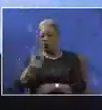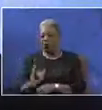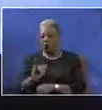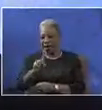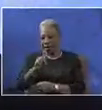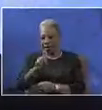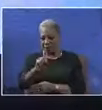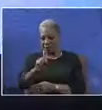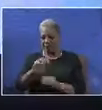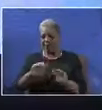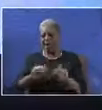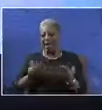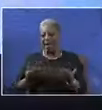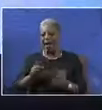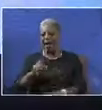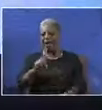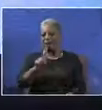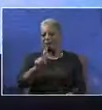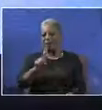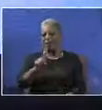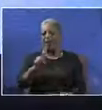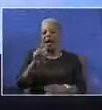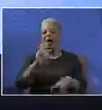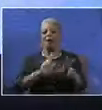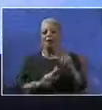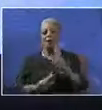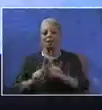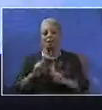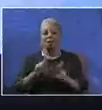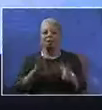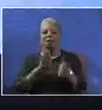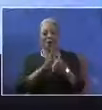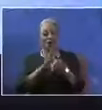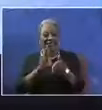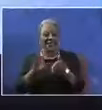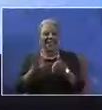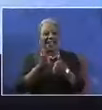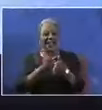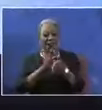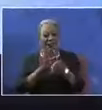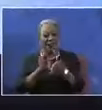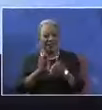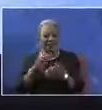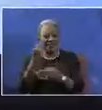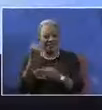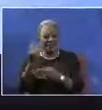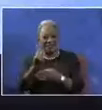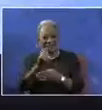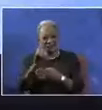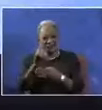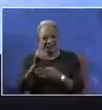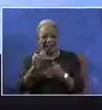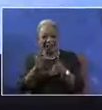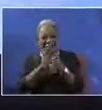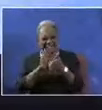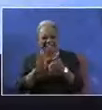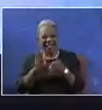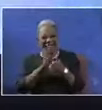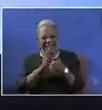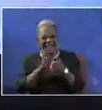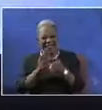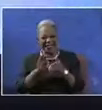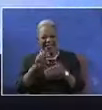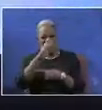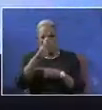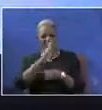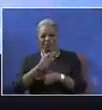opened up the doors of the church, that 3,000 souls joined? Because somebody numbered them. God is not